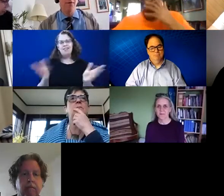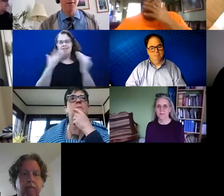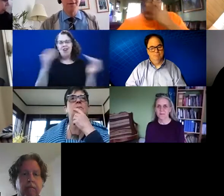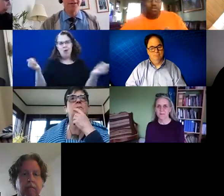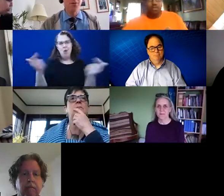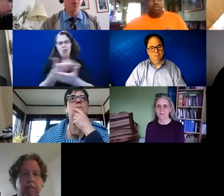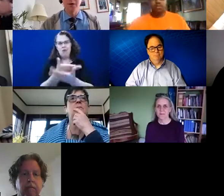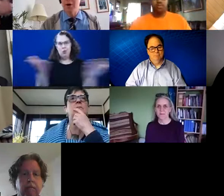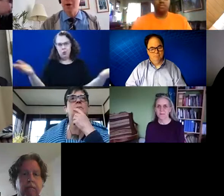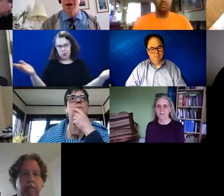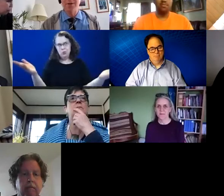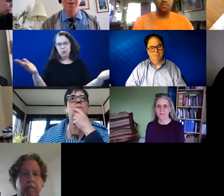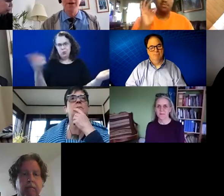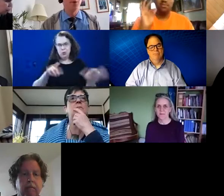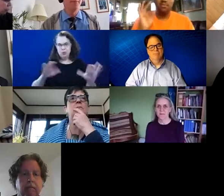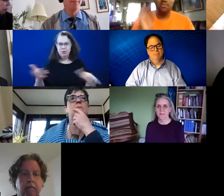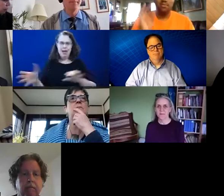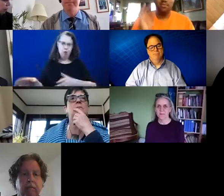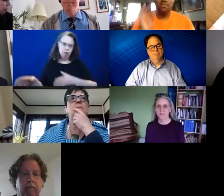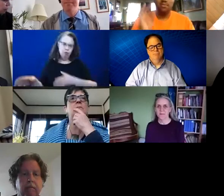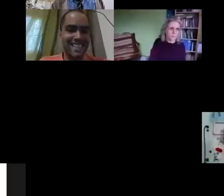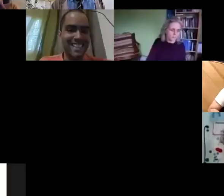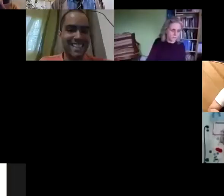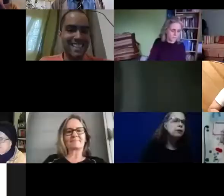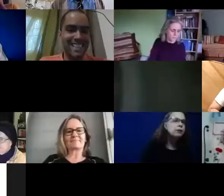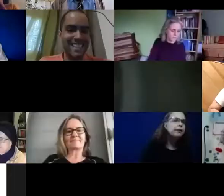you all for this group. We're going to go now to the main group.